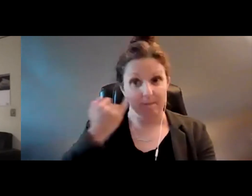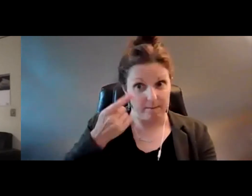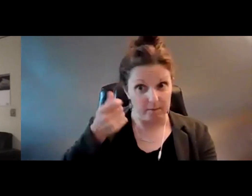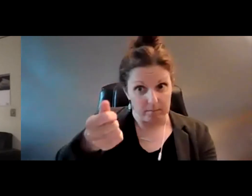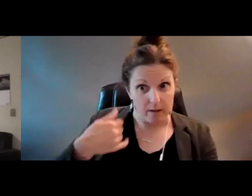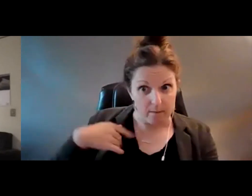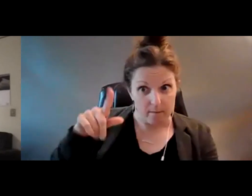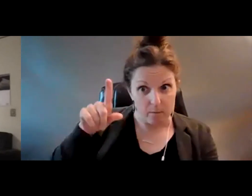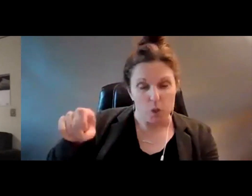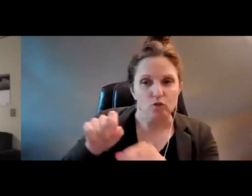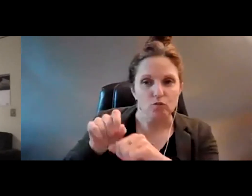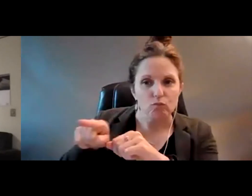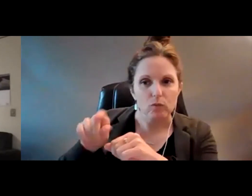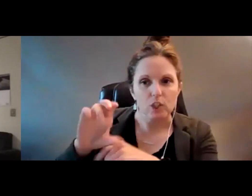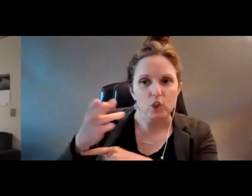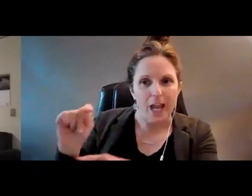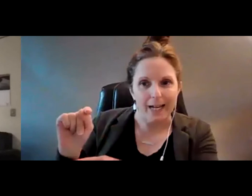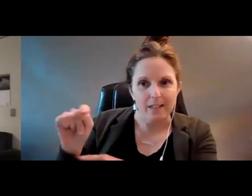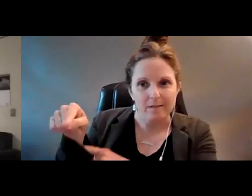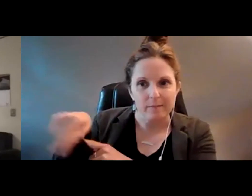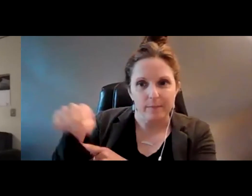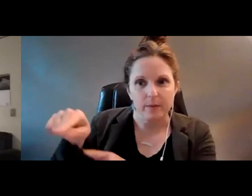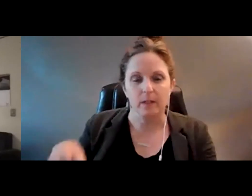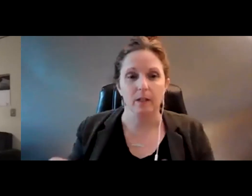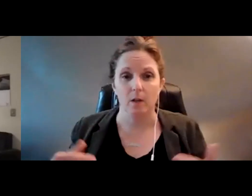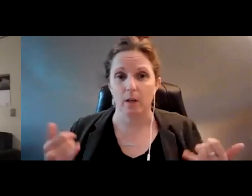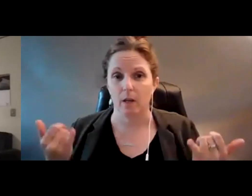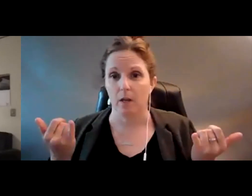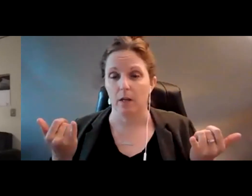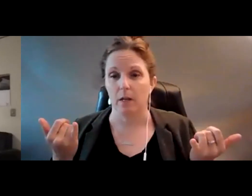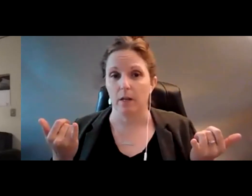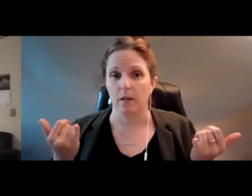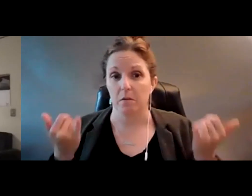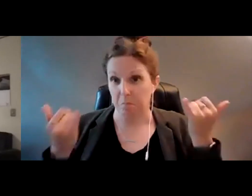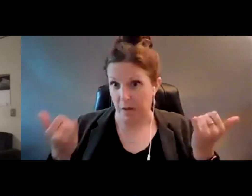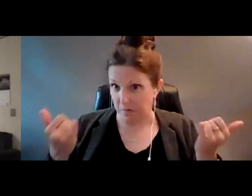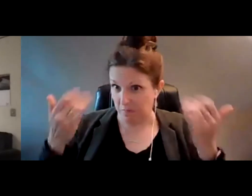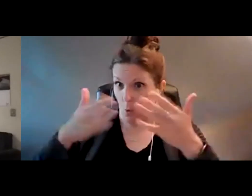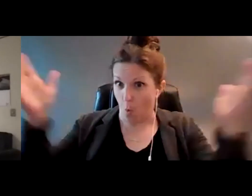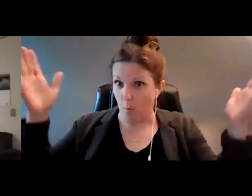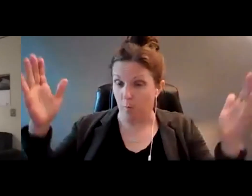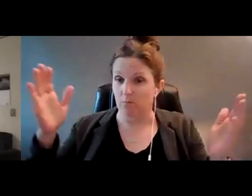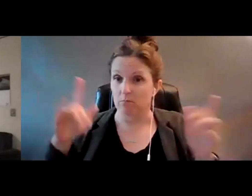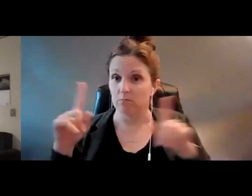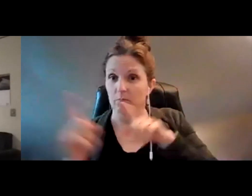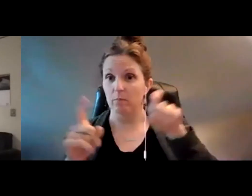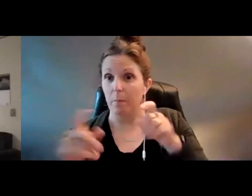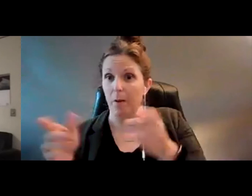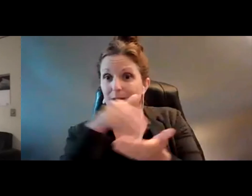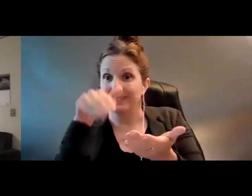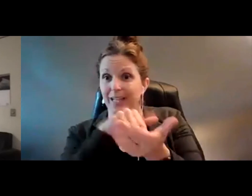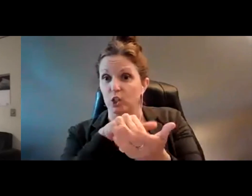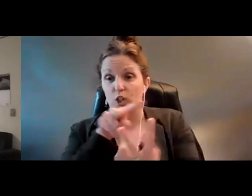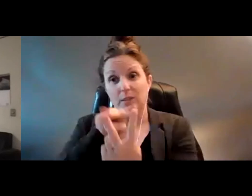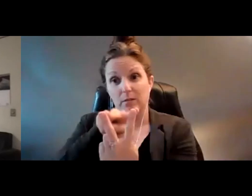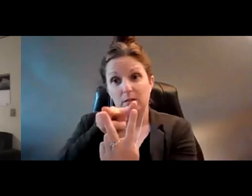Please feel free, if you have other questions, you can send them through the Q&A. Panelists, if you have questions, feel free to send them